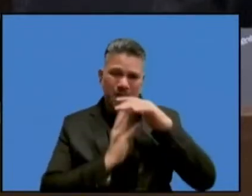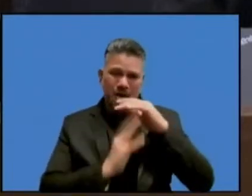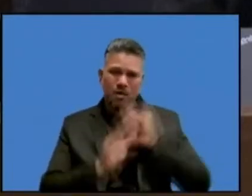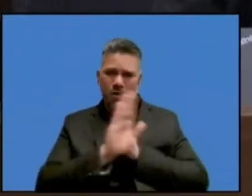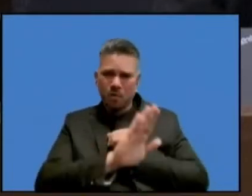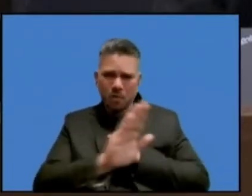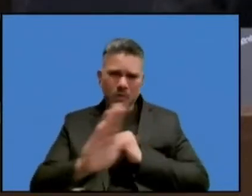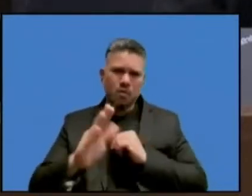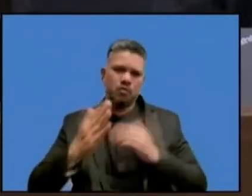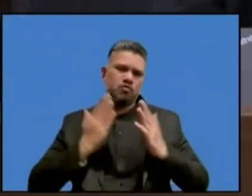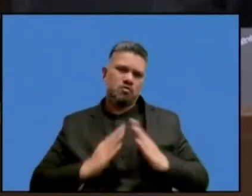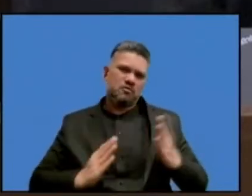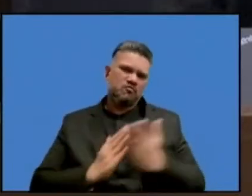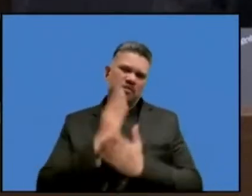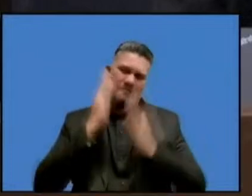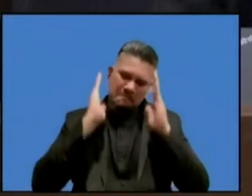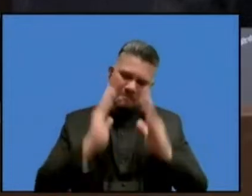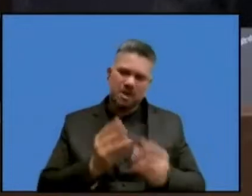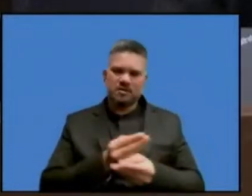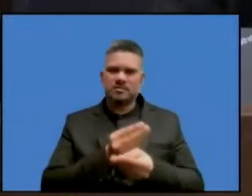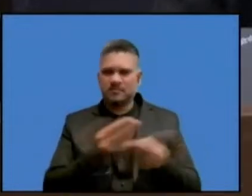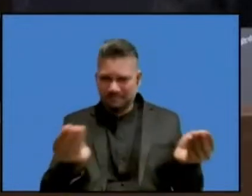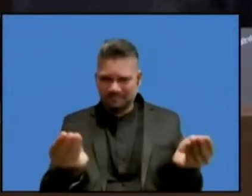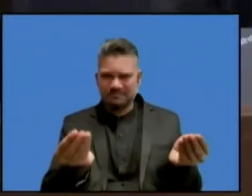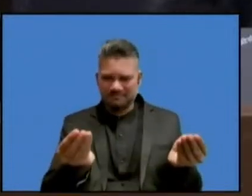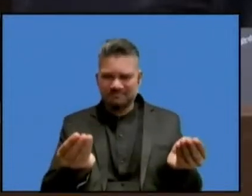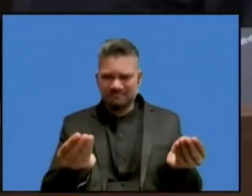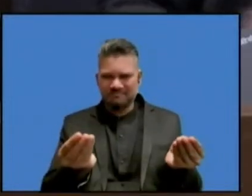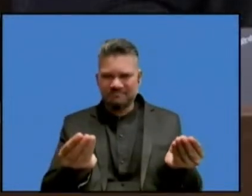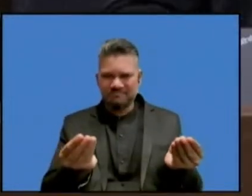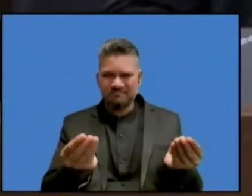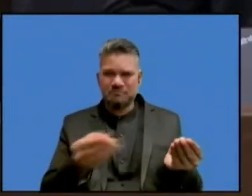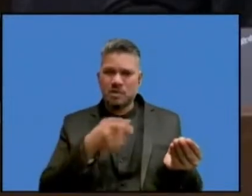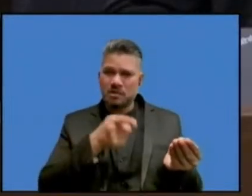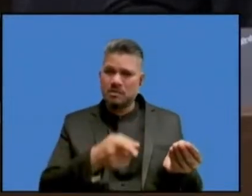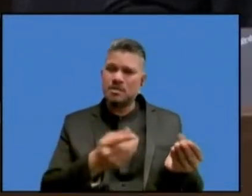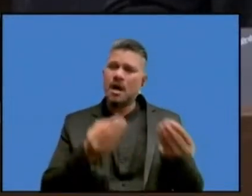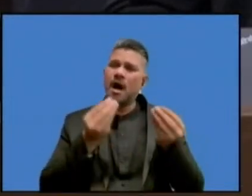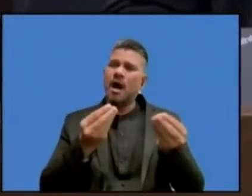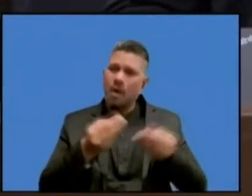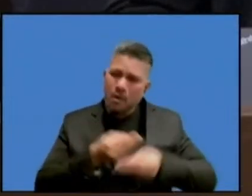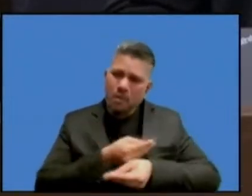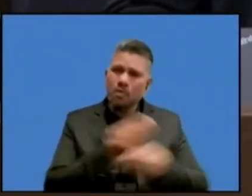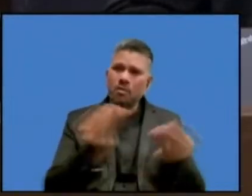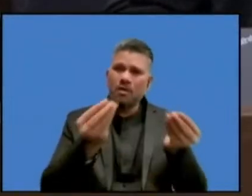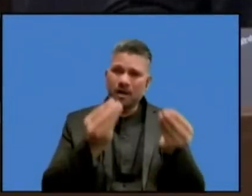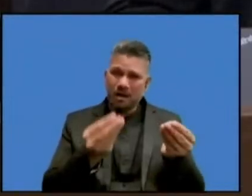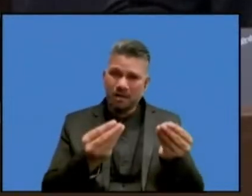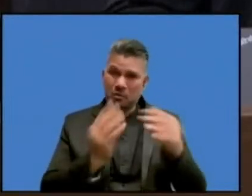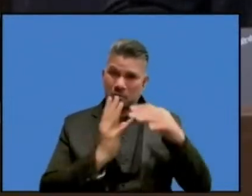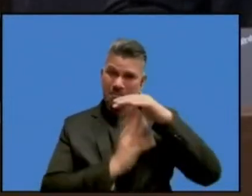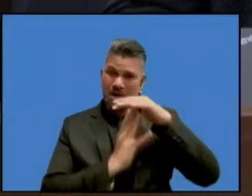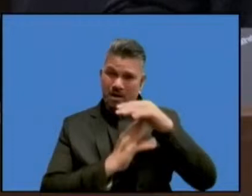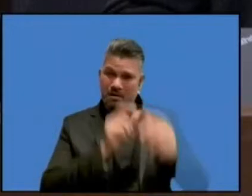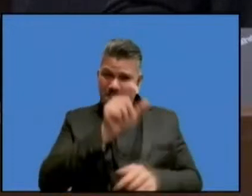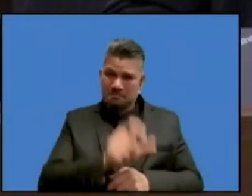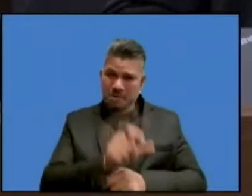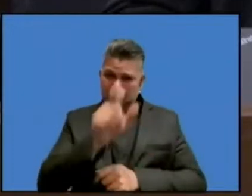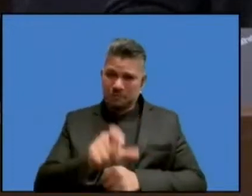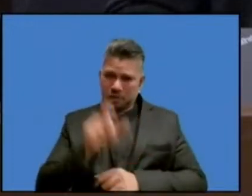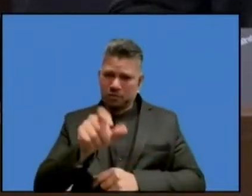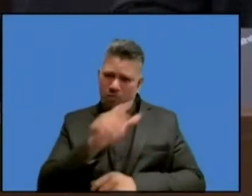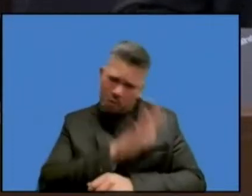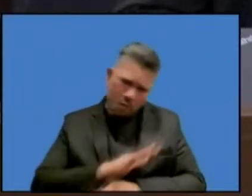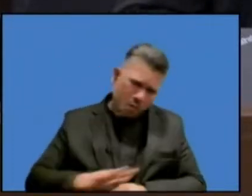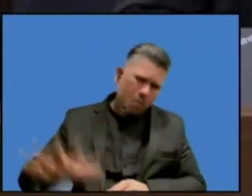To fulfill this promise is to recognize and treat all migrants as rights holders and enable them not only to